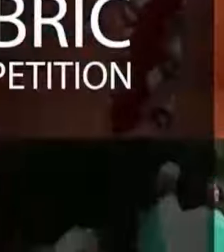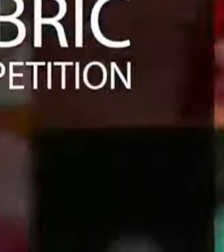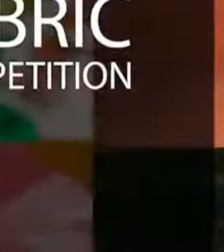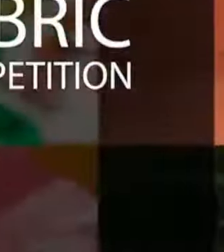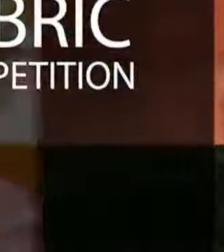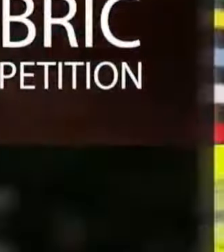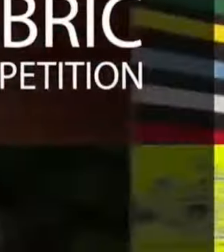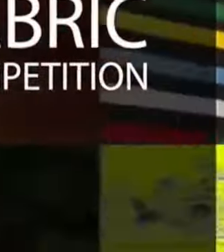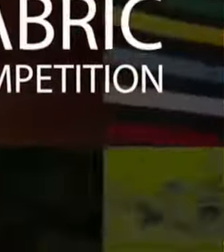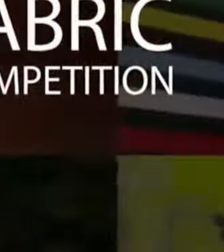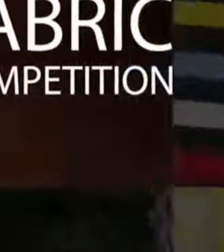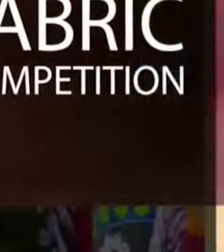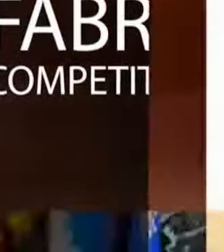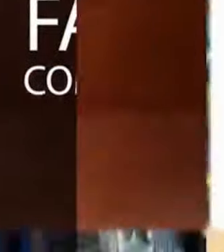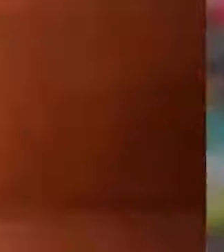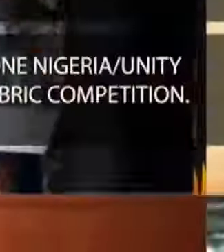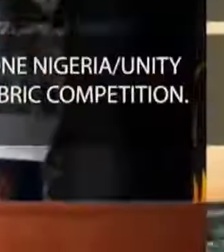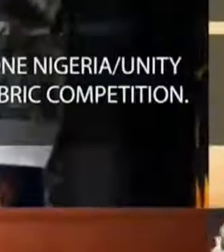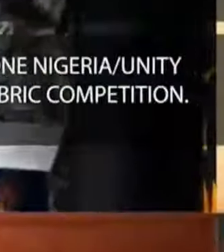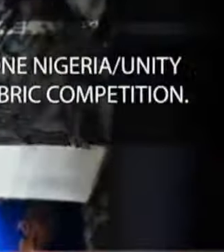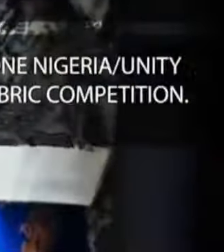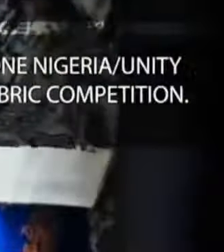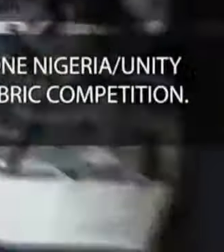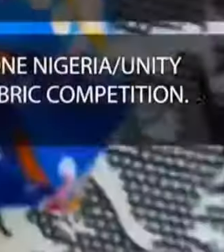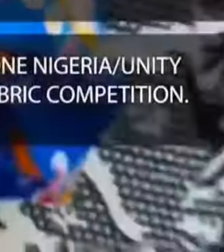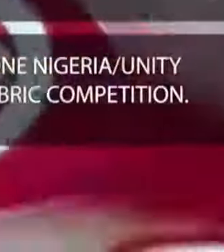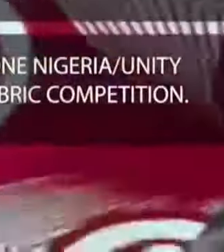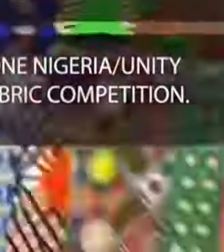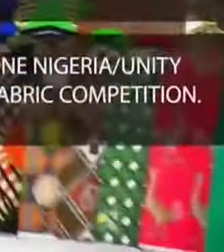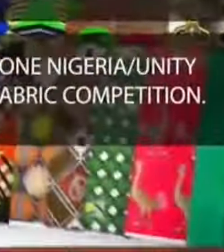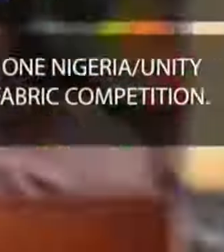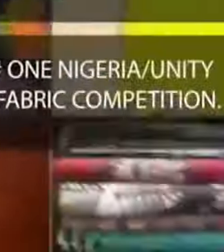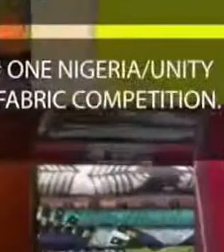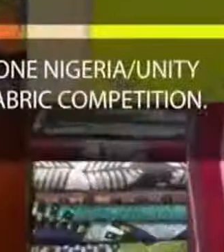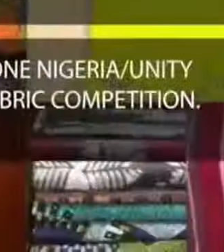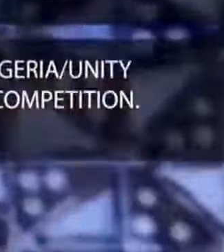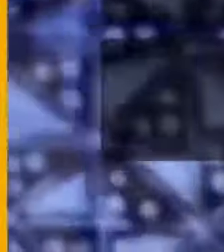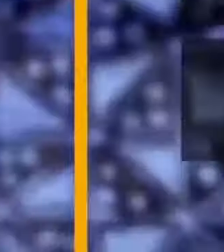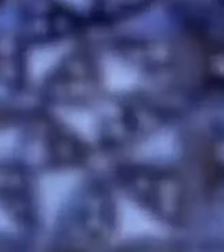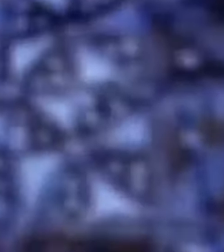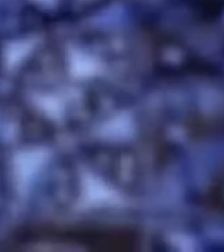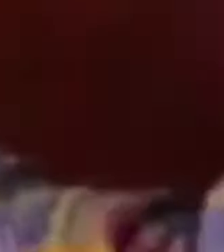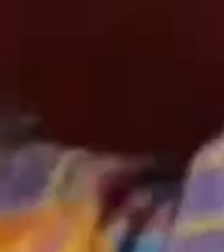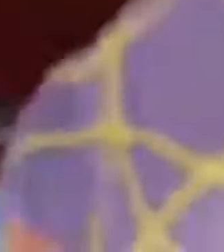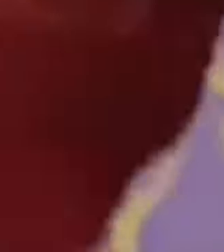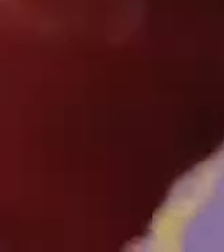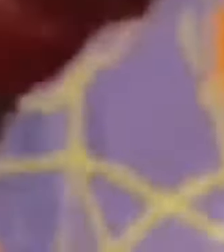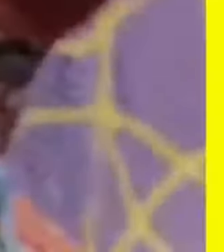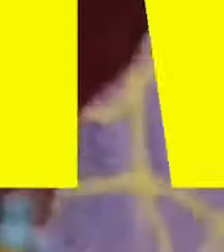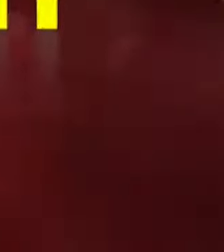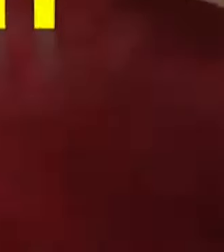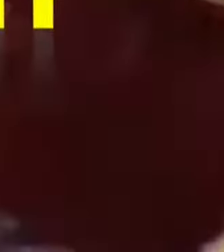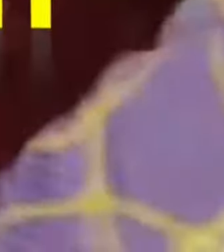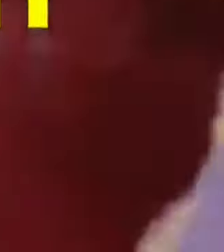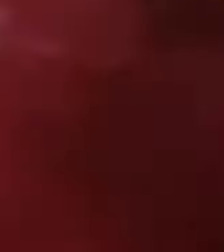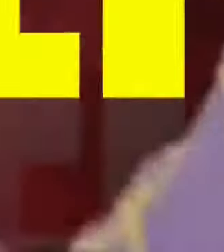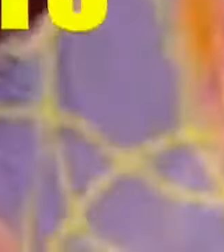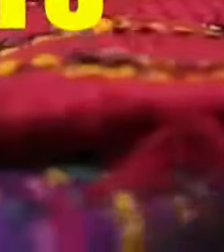to create a fabric design that would be indigenous to Nigeria, showcasing our culture and unity. This competition is looking out